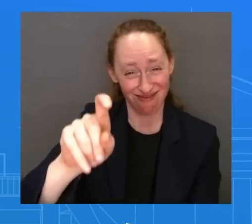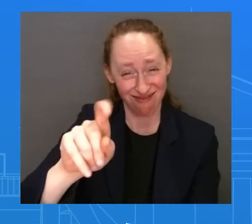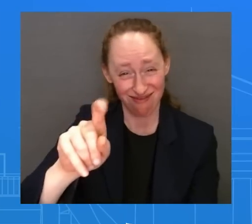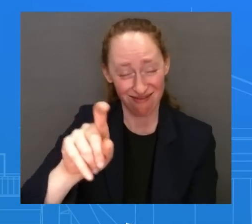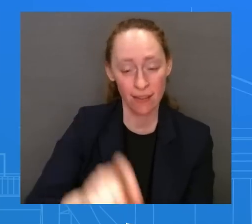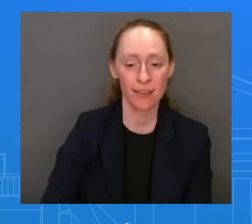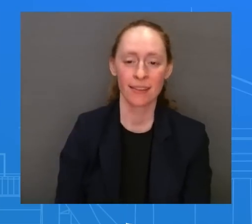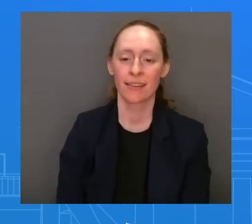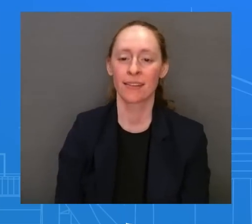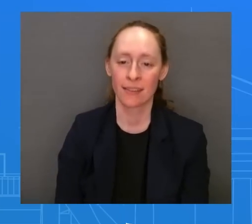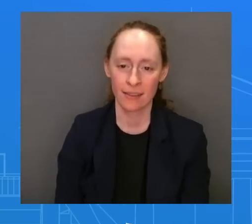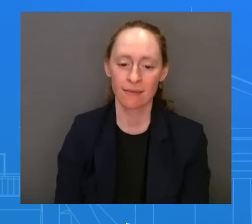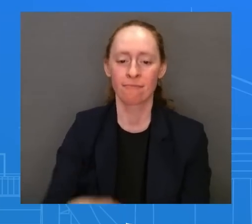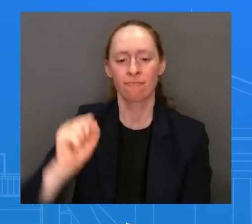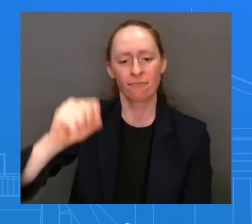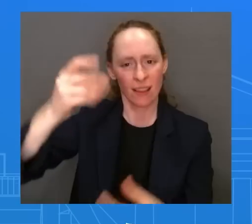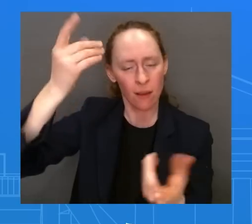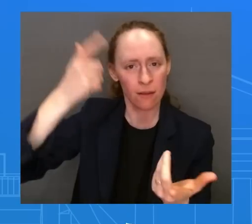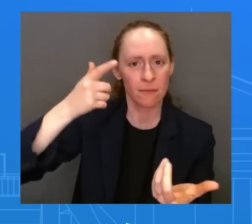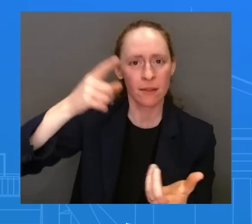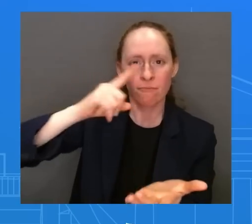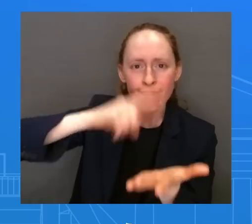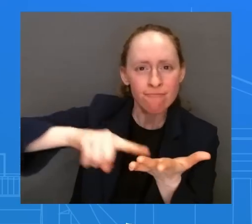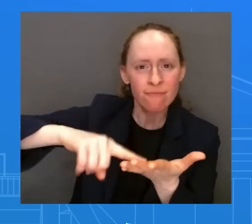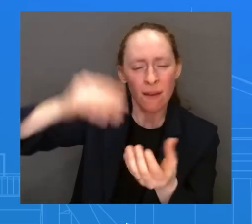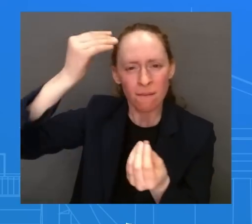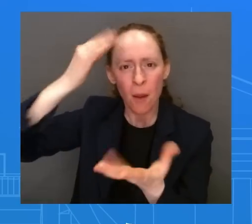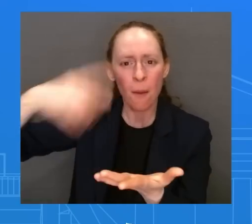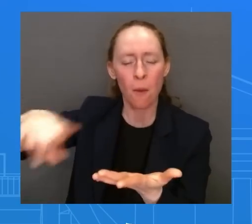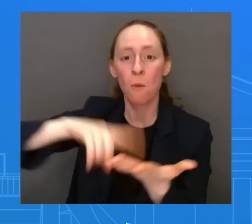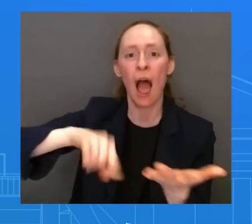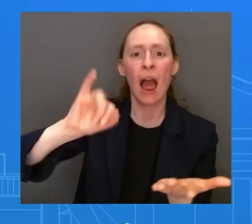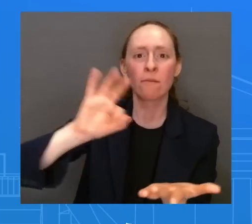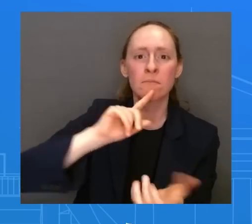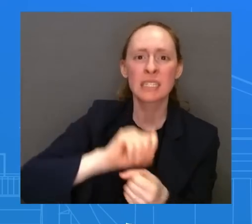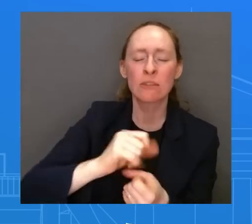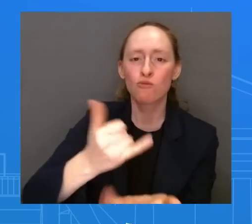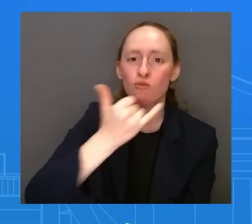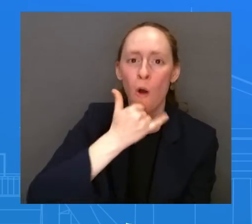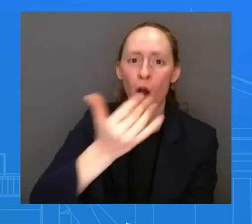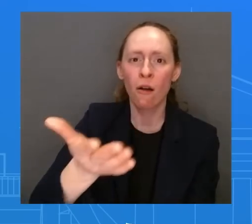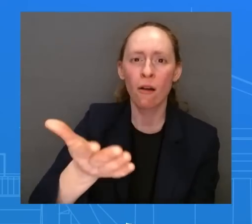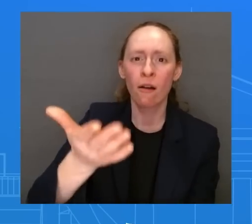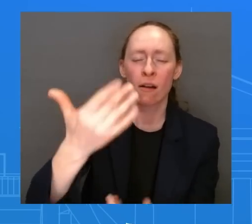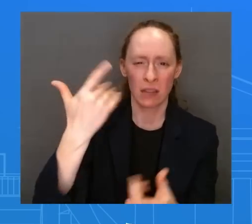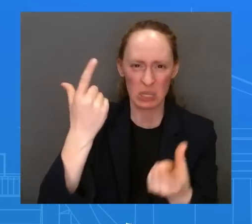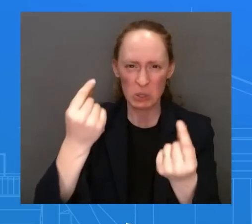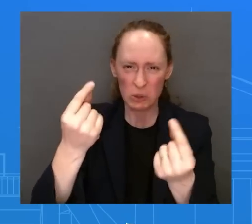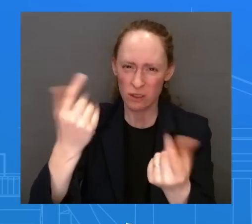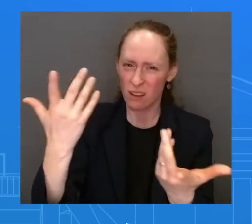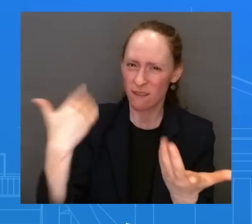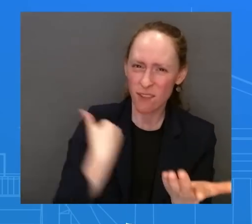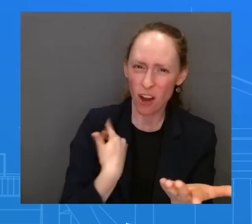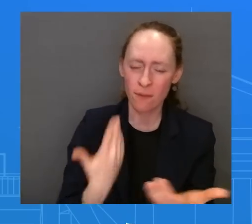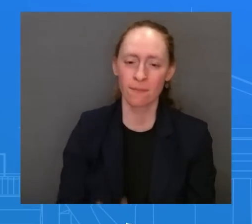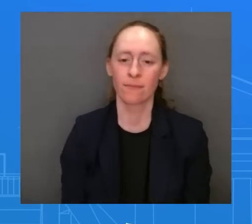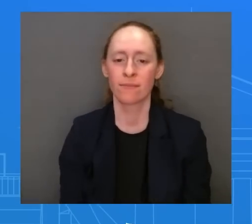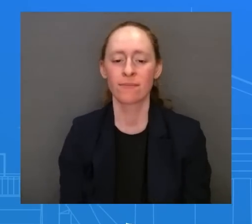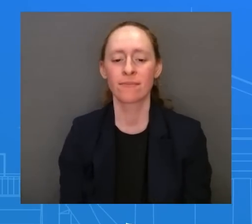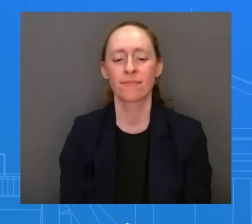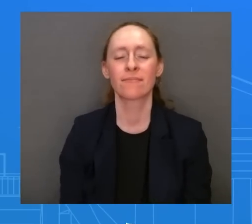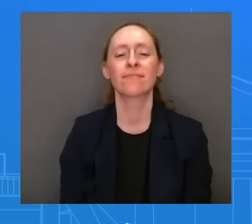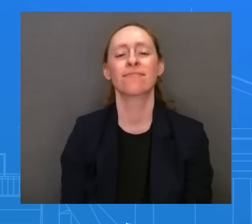incorrect what I said was Intelligence is hard business and they get it right a lot too there were some pieces here